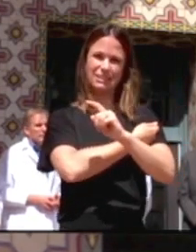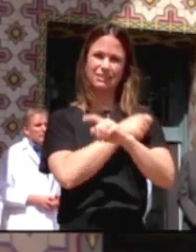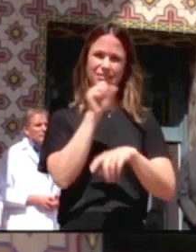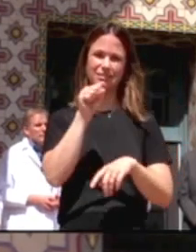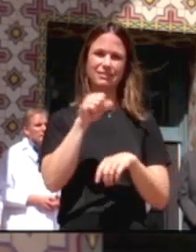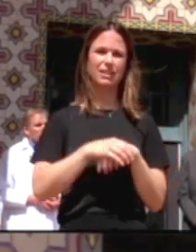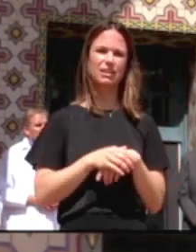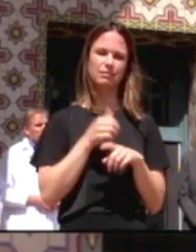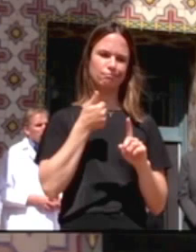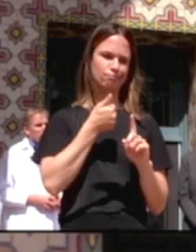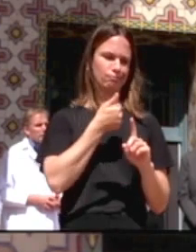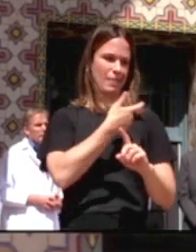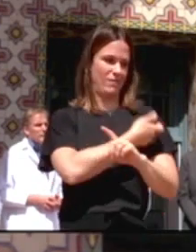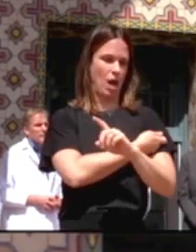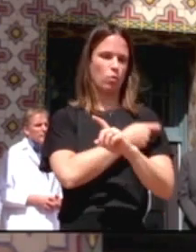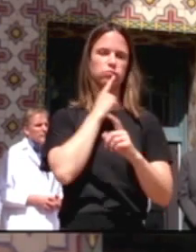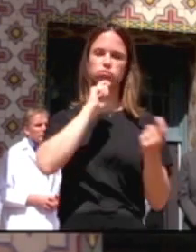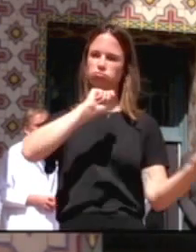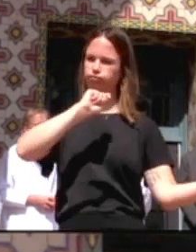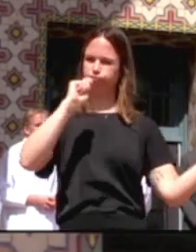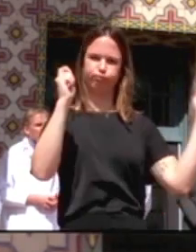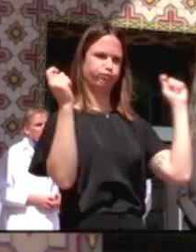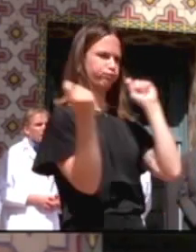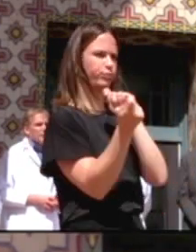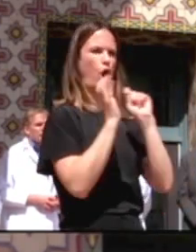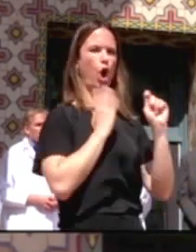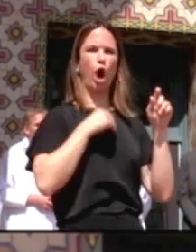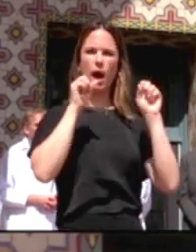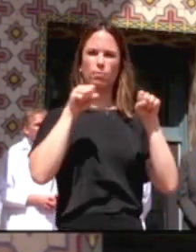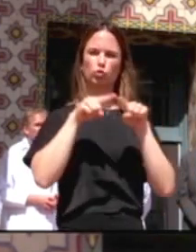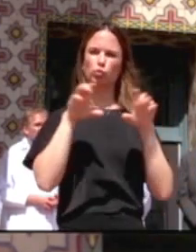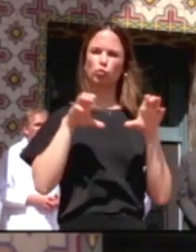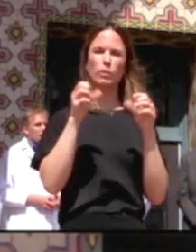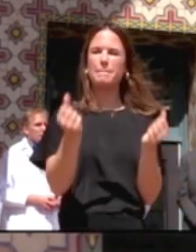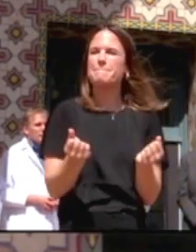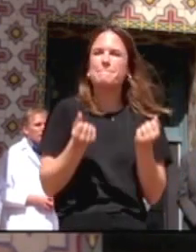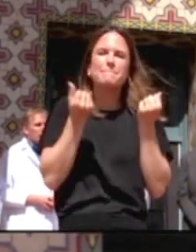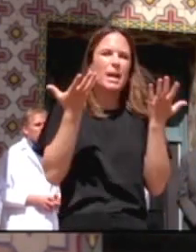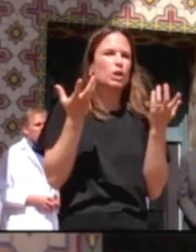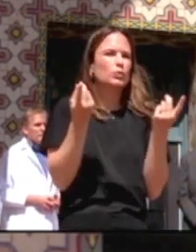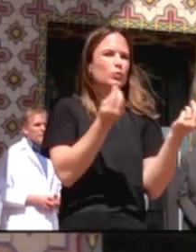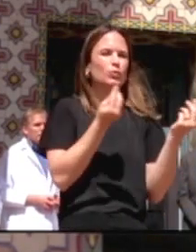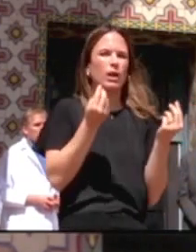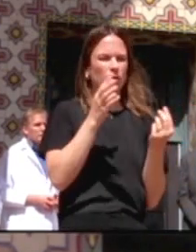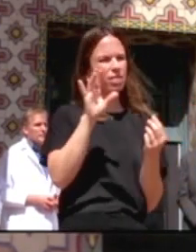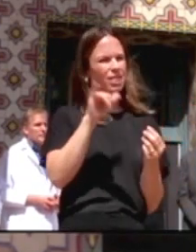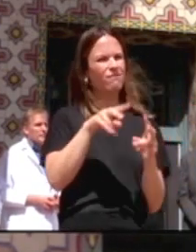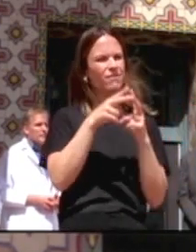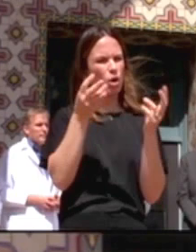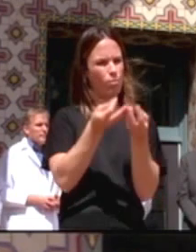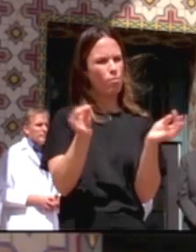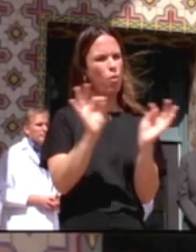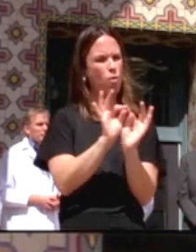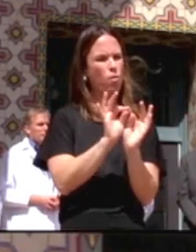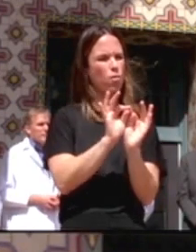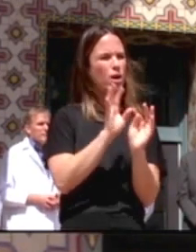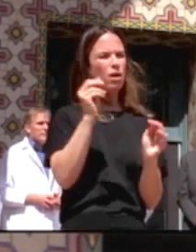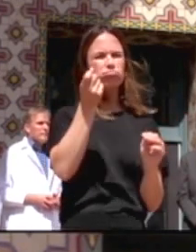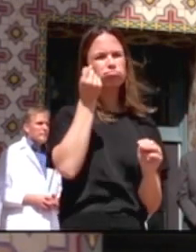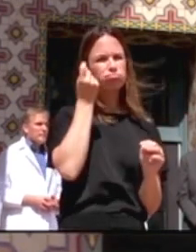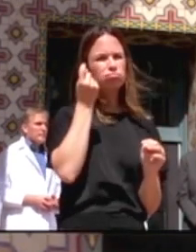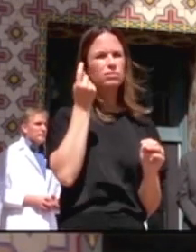they have completely changed our ability to do so many things and how important they are. And given that they can